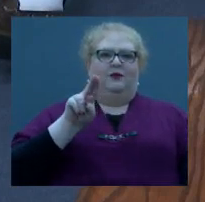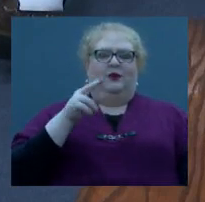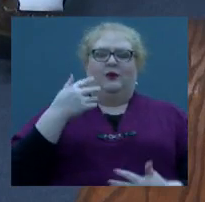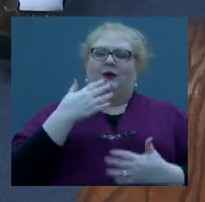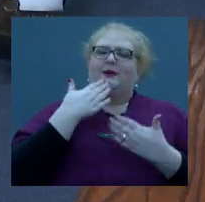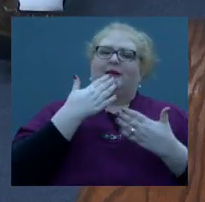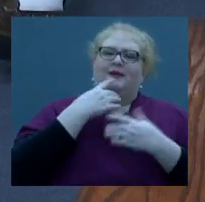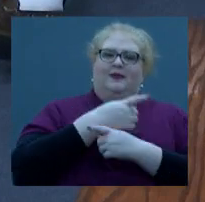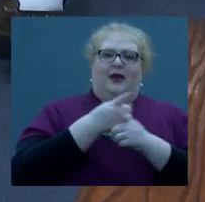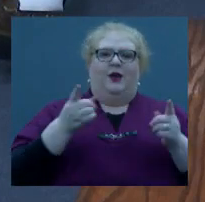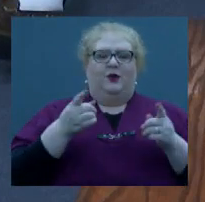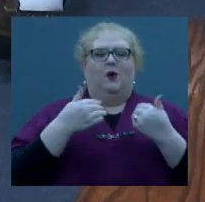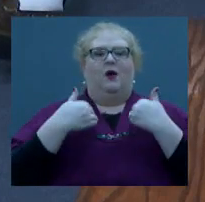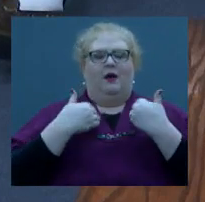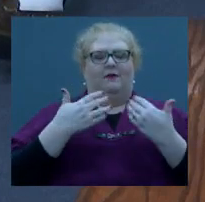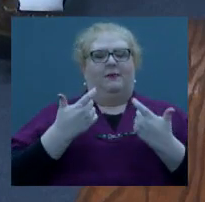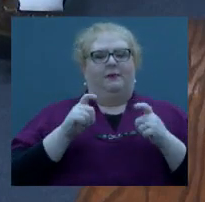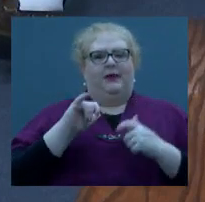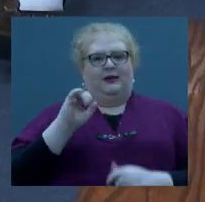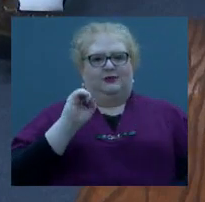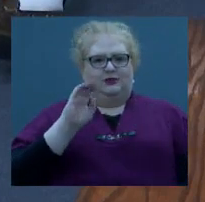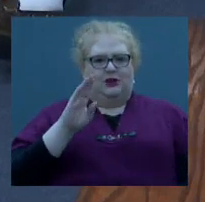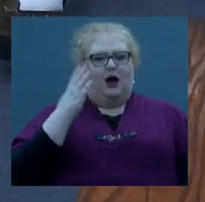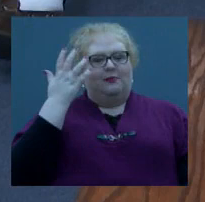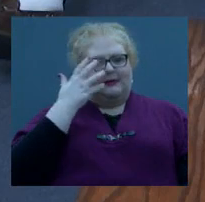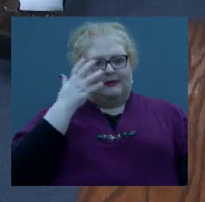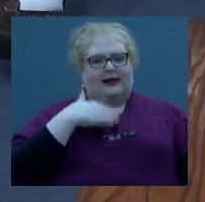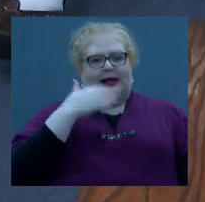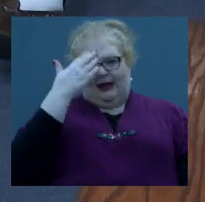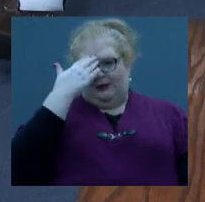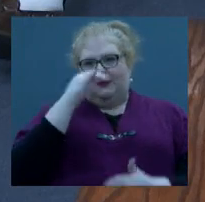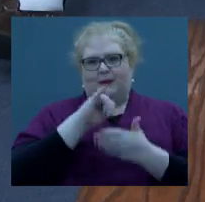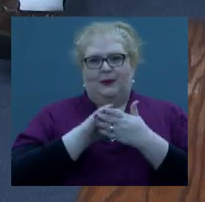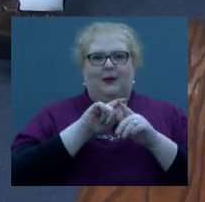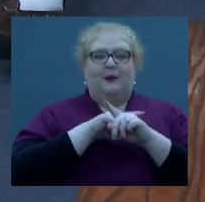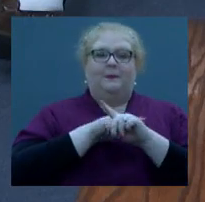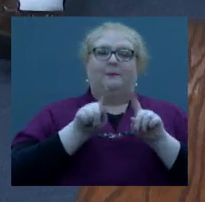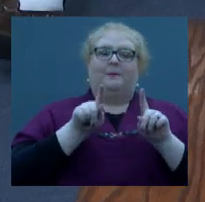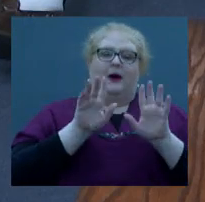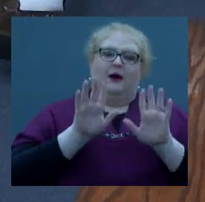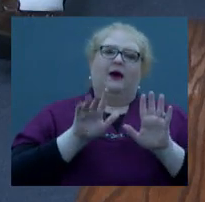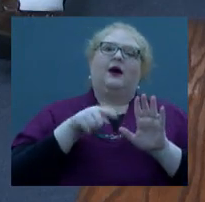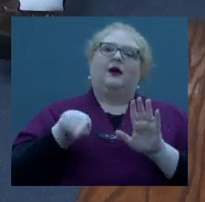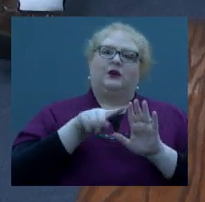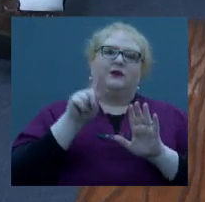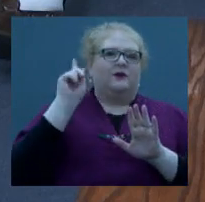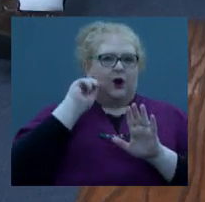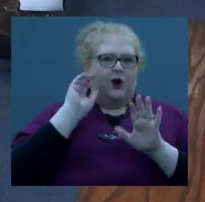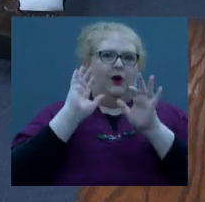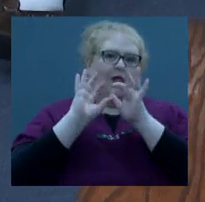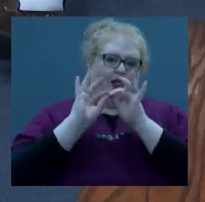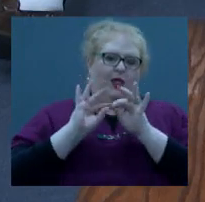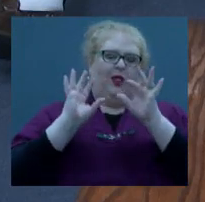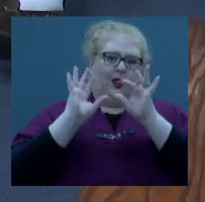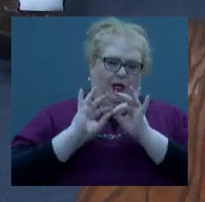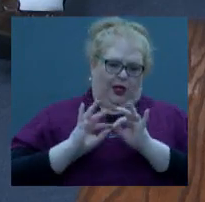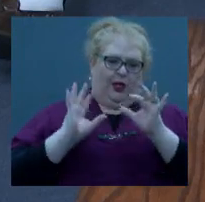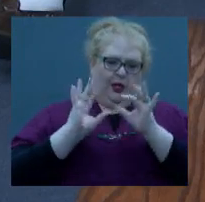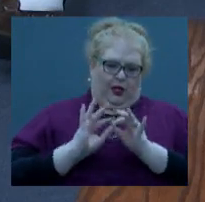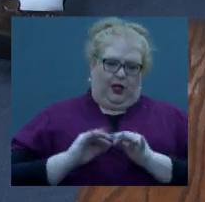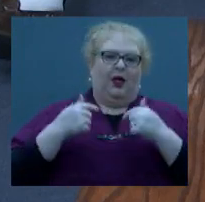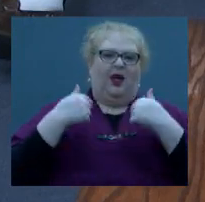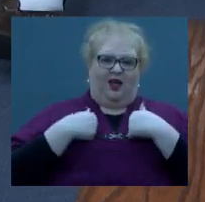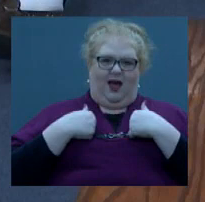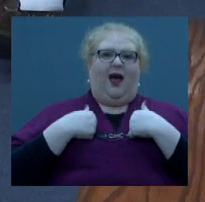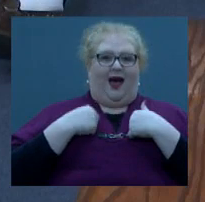job, and we know that you do. You've heard so many remarks that I could just second, but let me take it just